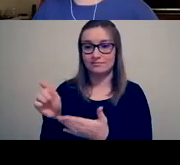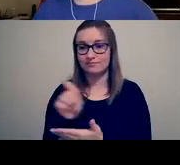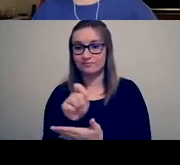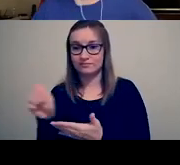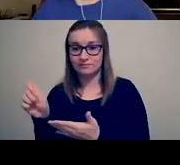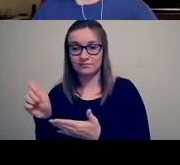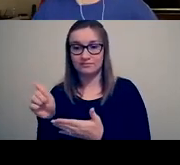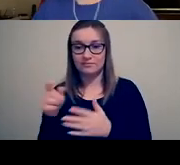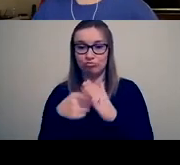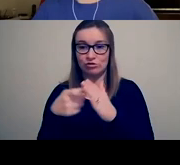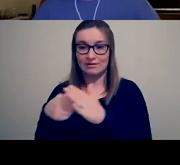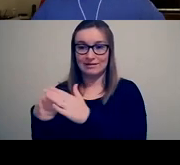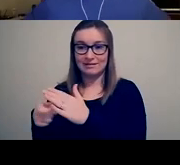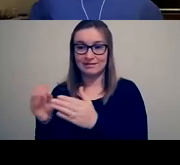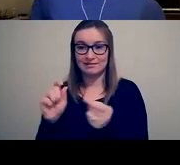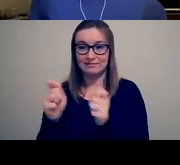255,730.00. Enter.